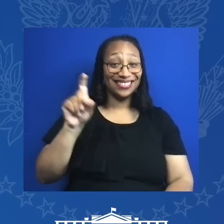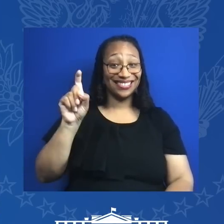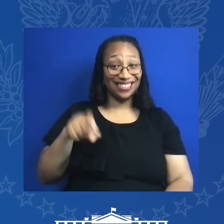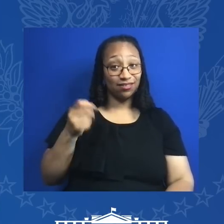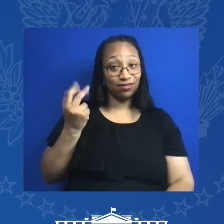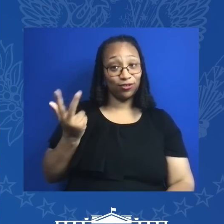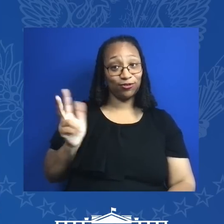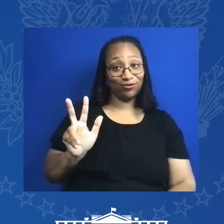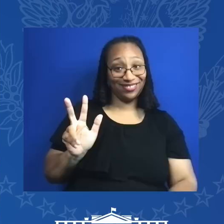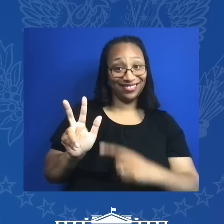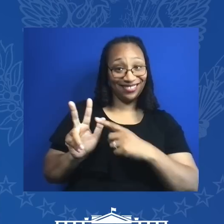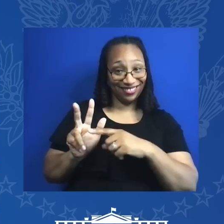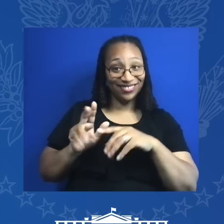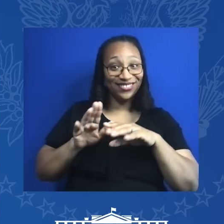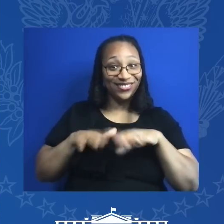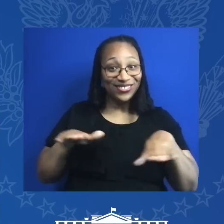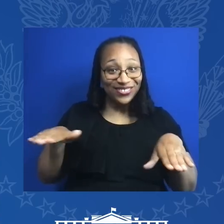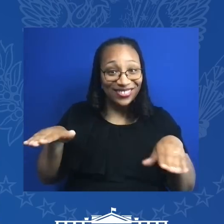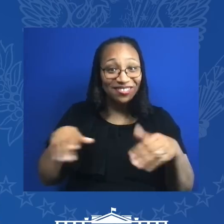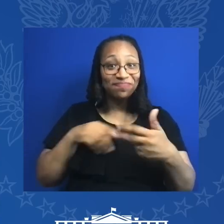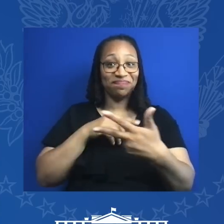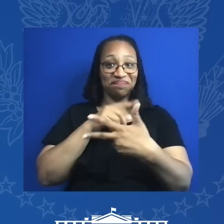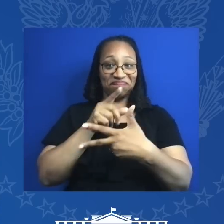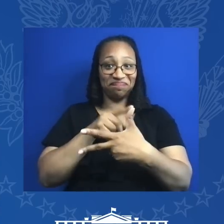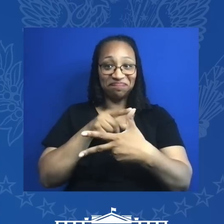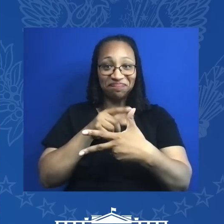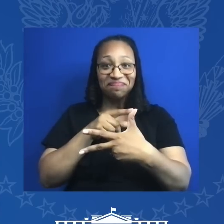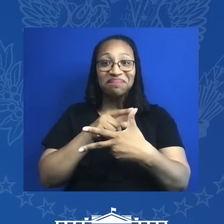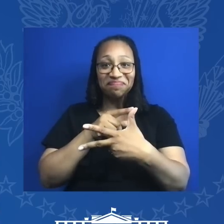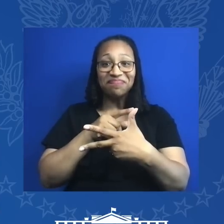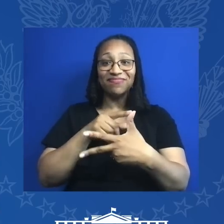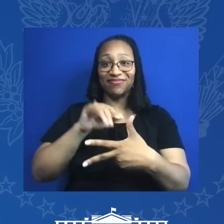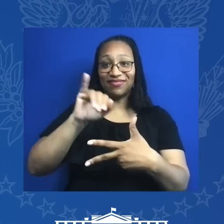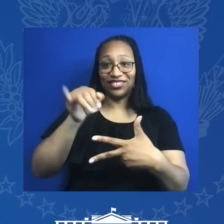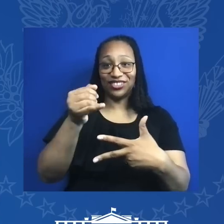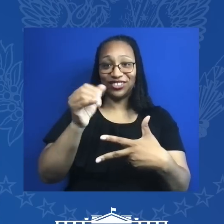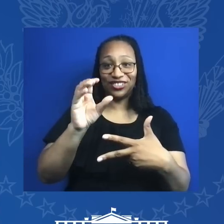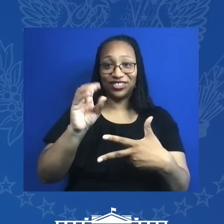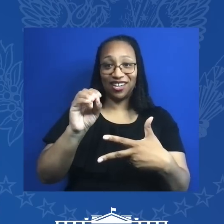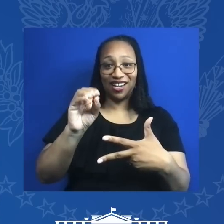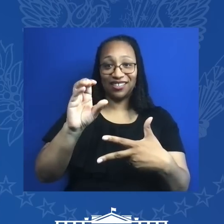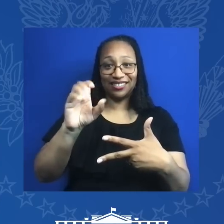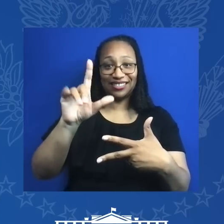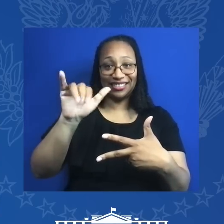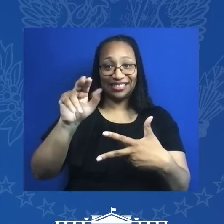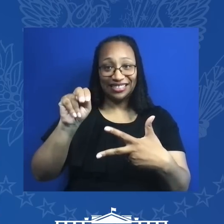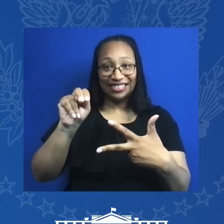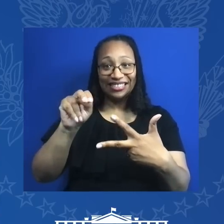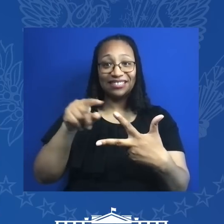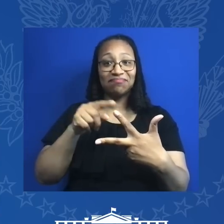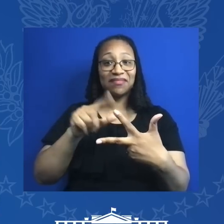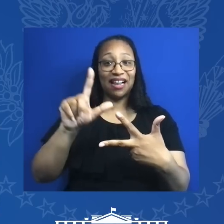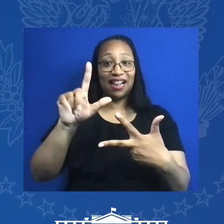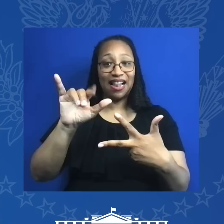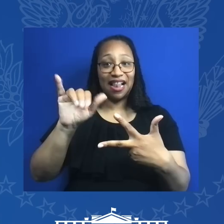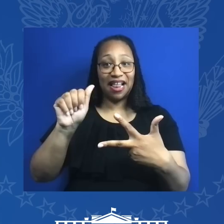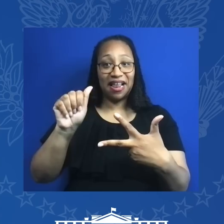4-year-old Liam, who couldn't join us today, and Christopher, who will be one later this year on